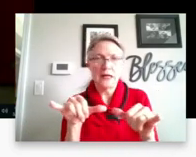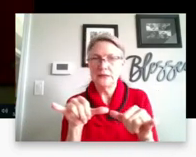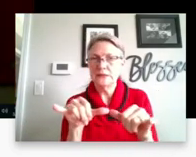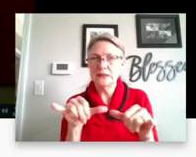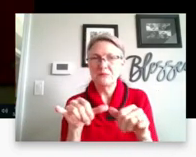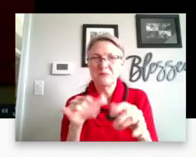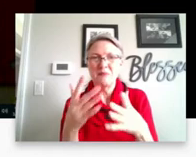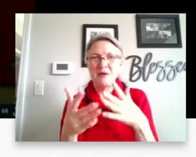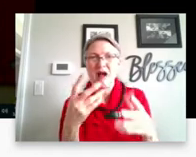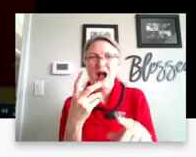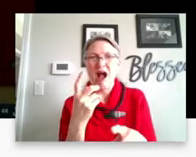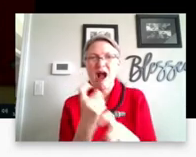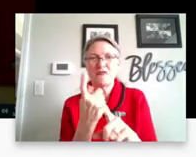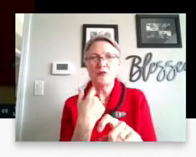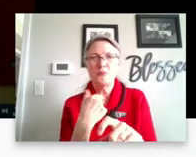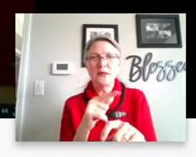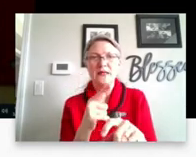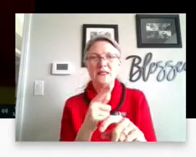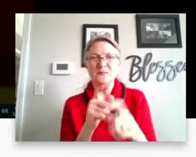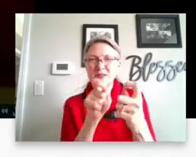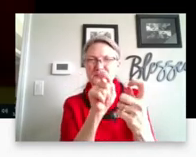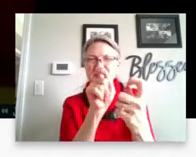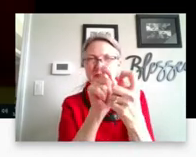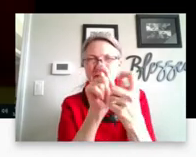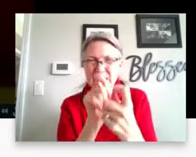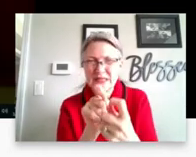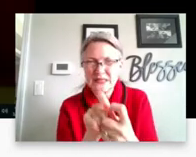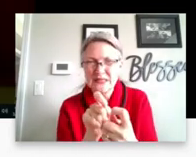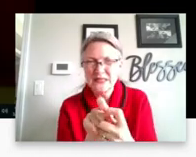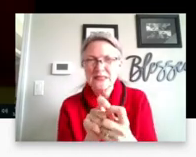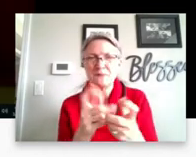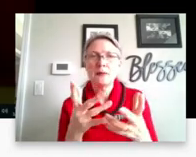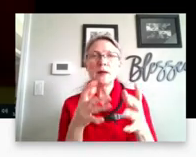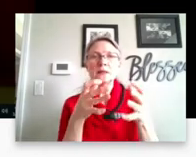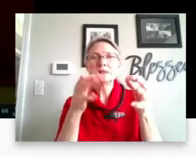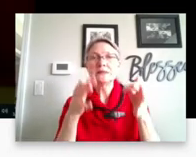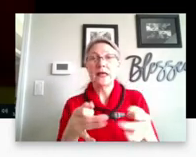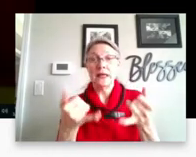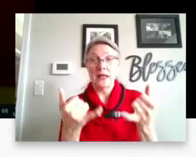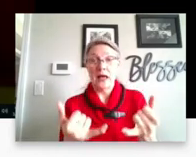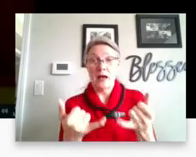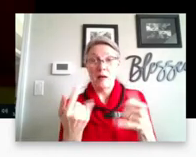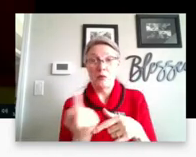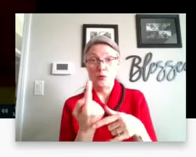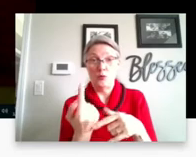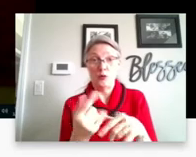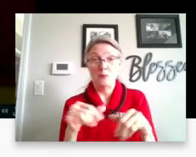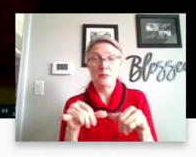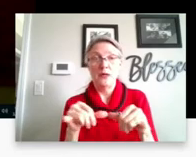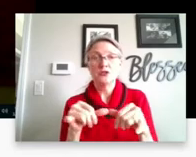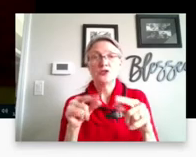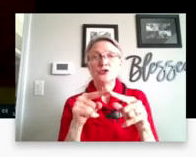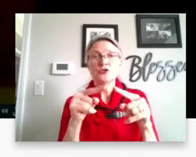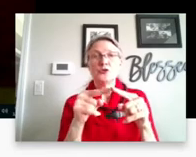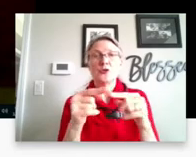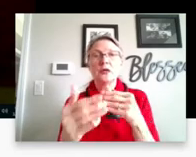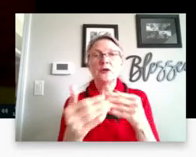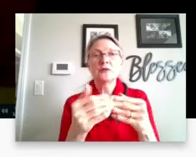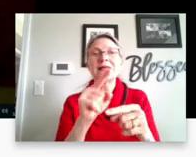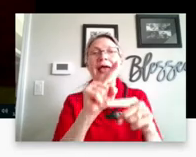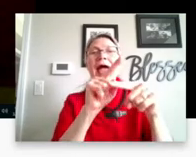might be really difficult to be super specific. And so I might decide right now that I'm going to only measure to the nearest